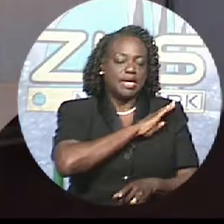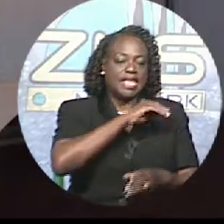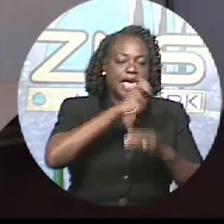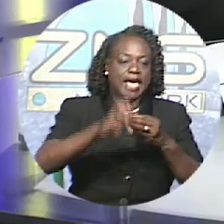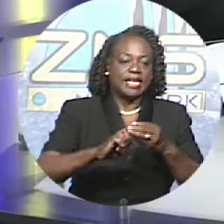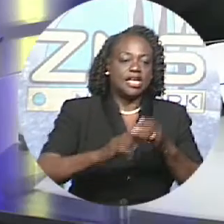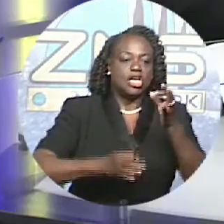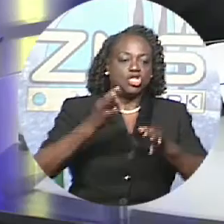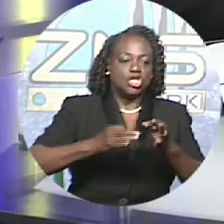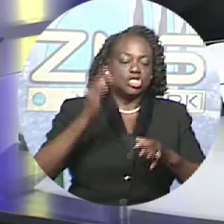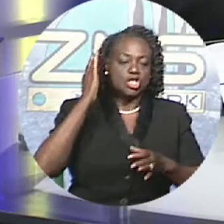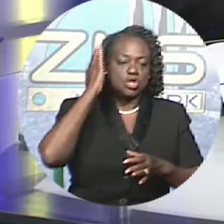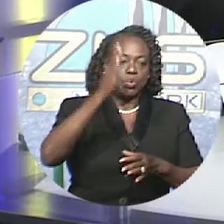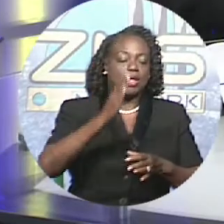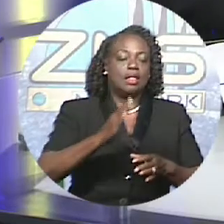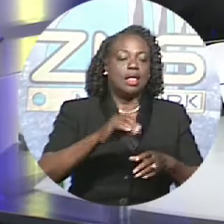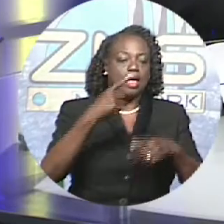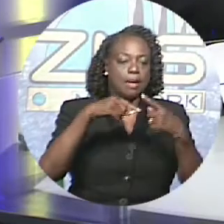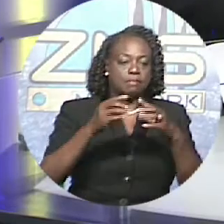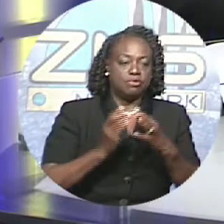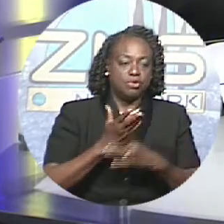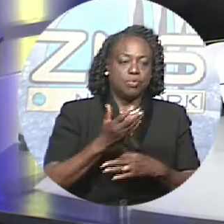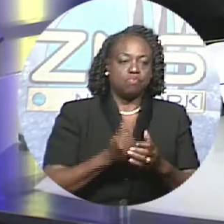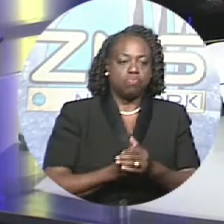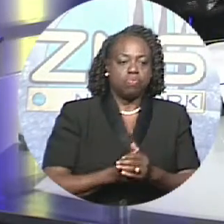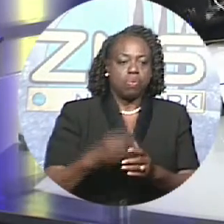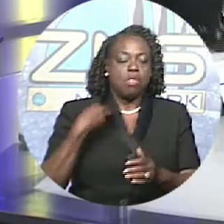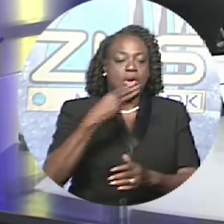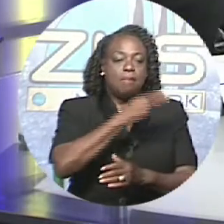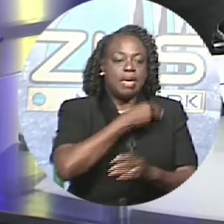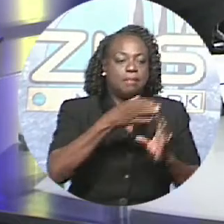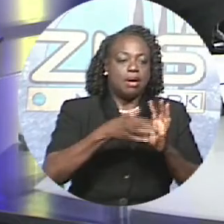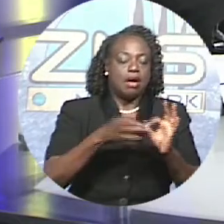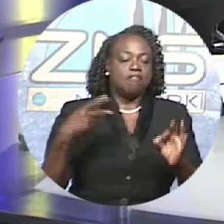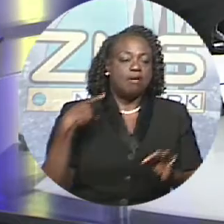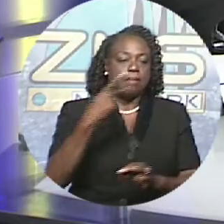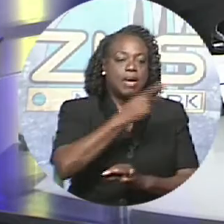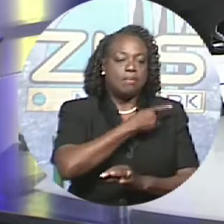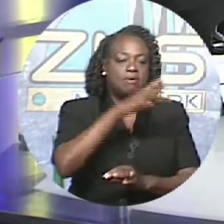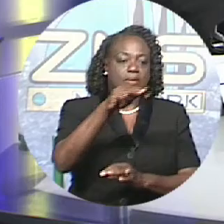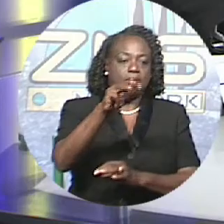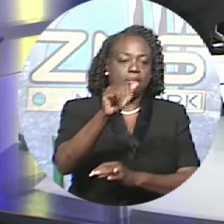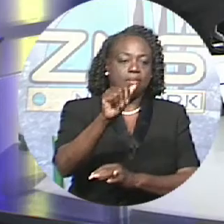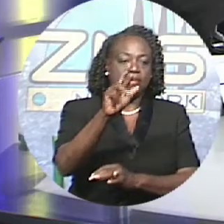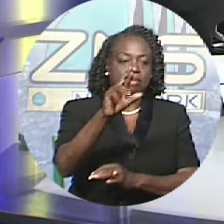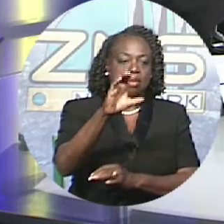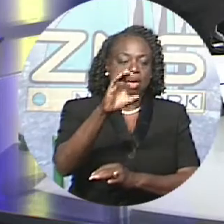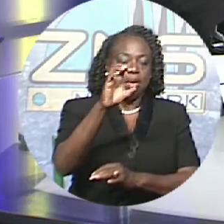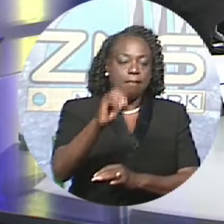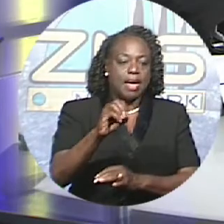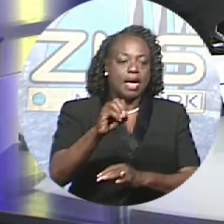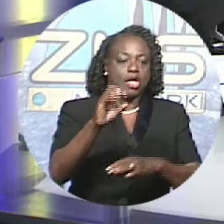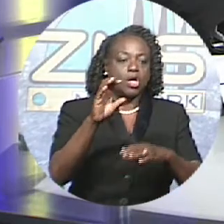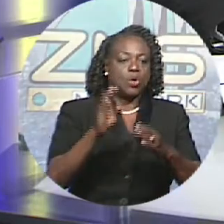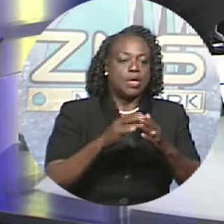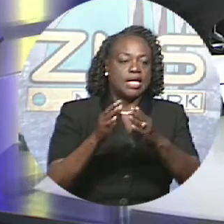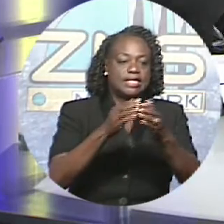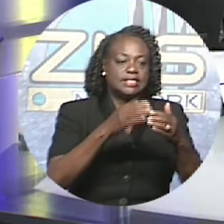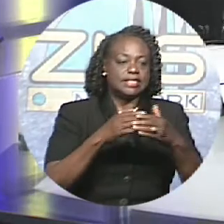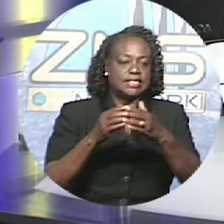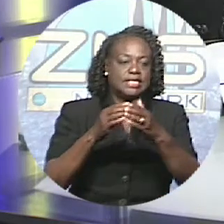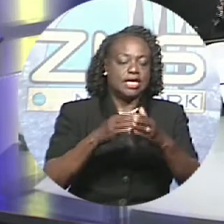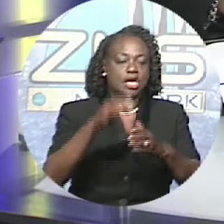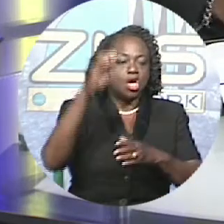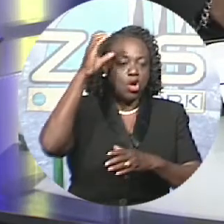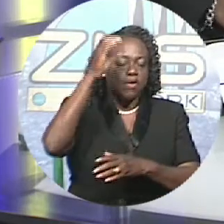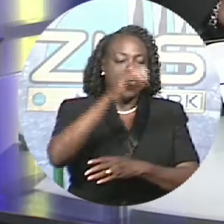Network News. Member of Parliament for Marco City, Greg Moss, took the government to task during his contribution to the budget debate last